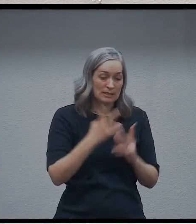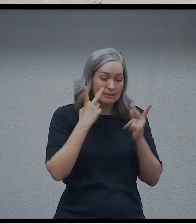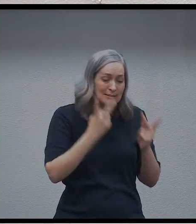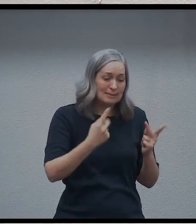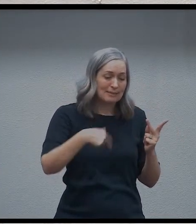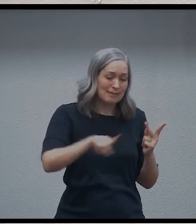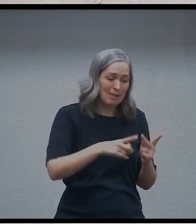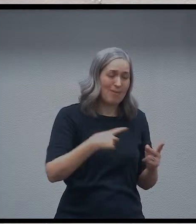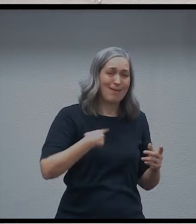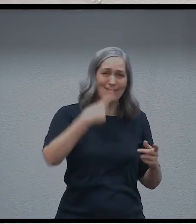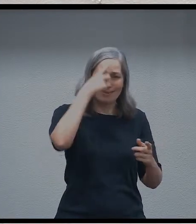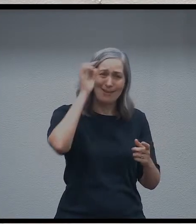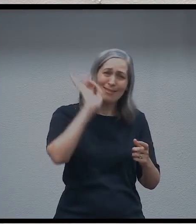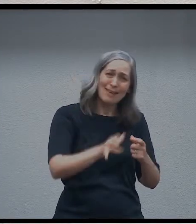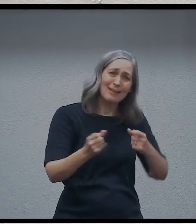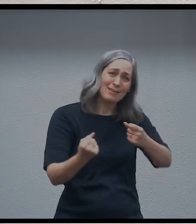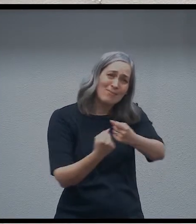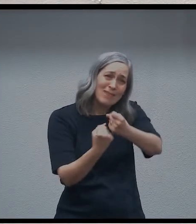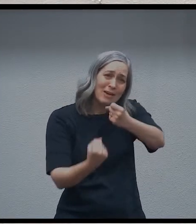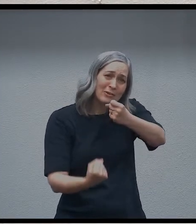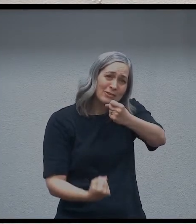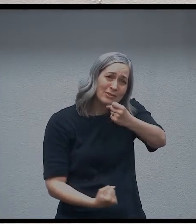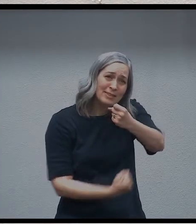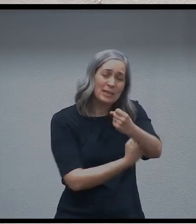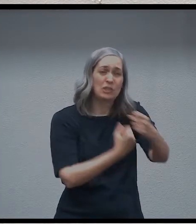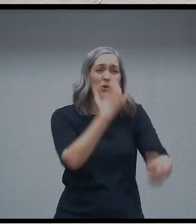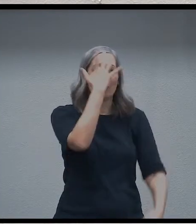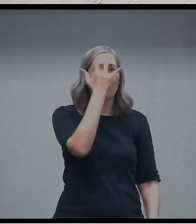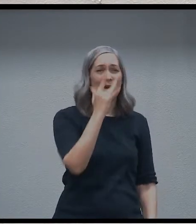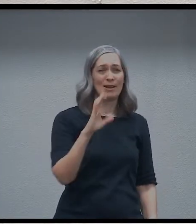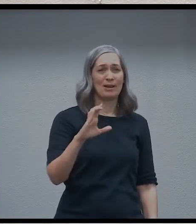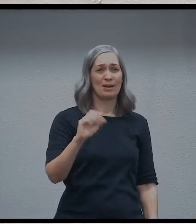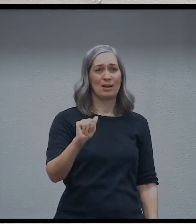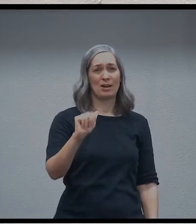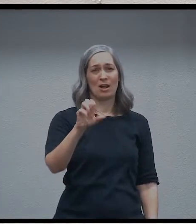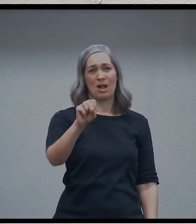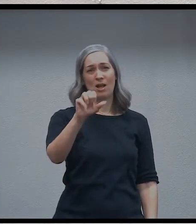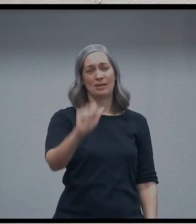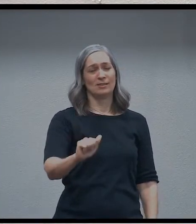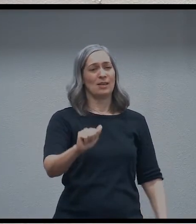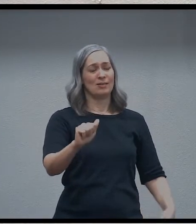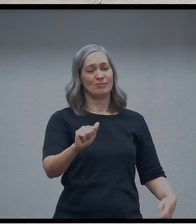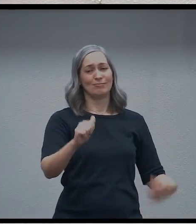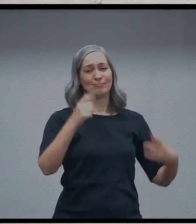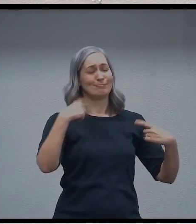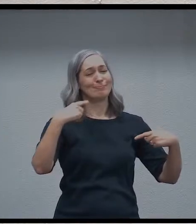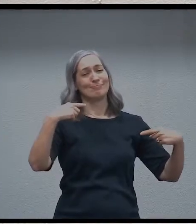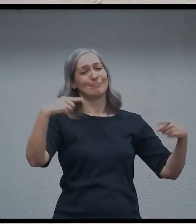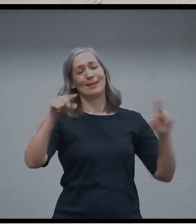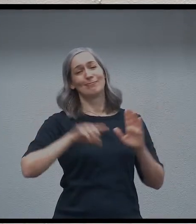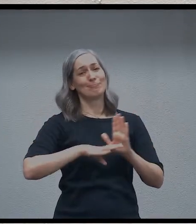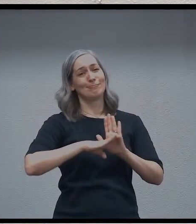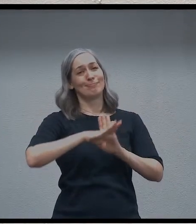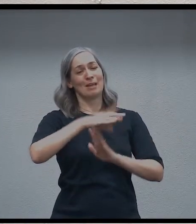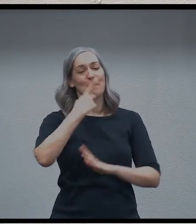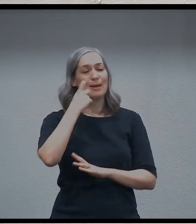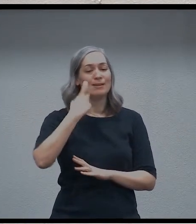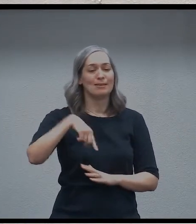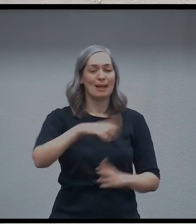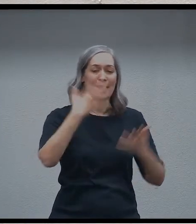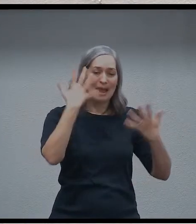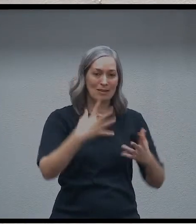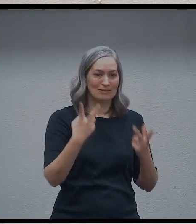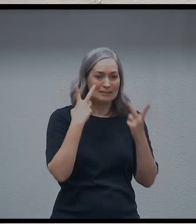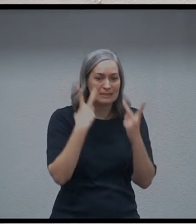whole foundation of why the Casa is where it is because they have seen these